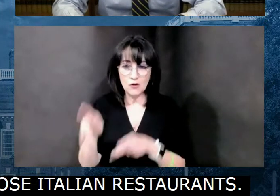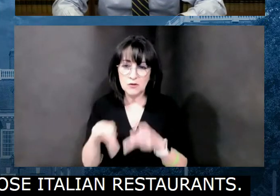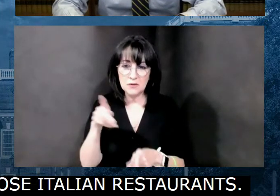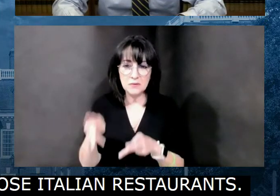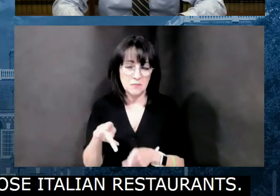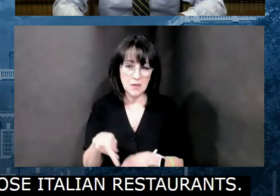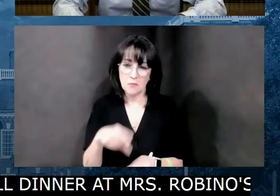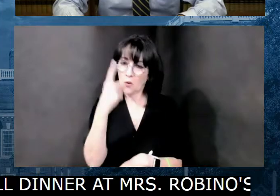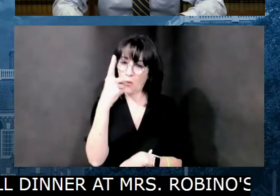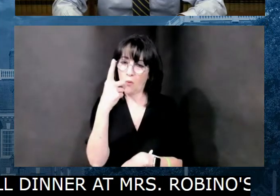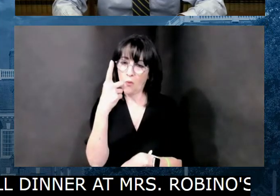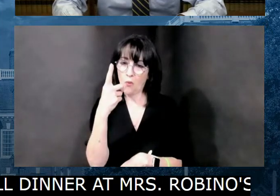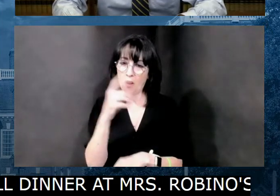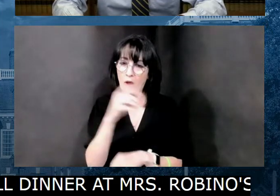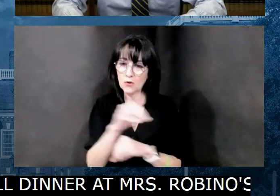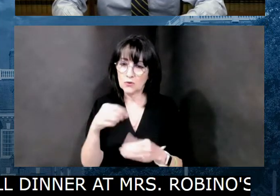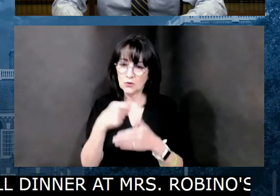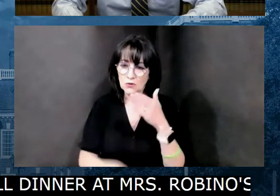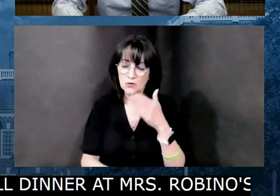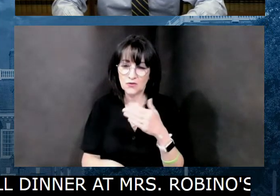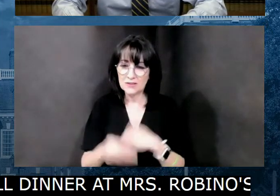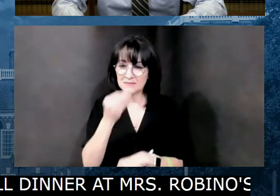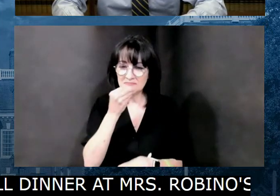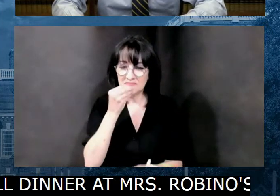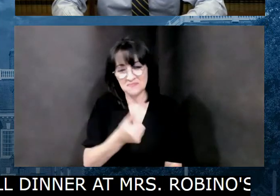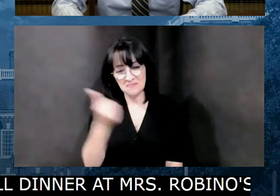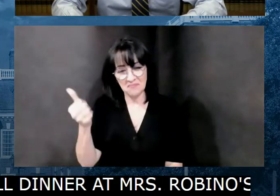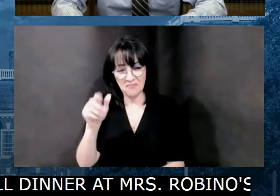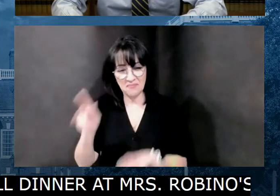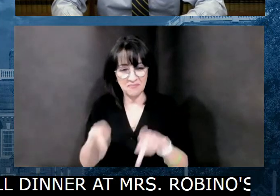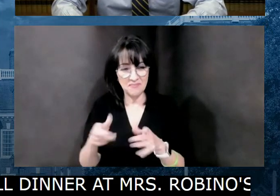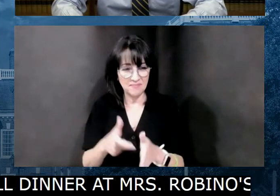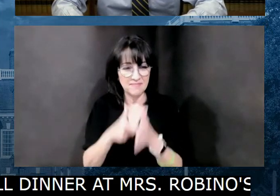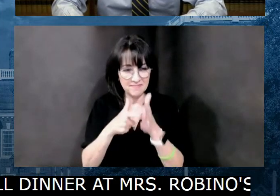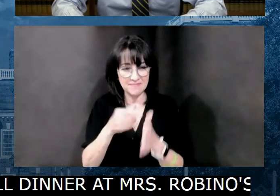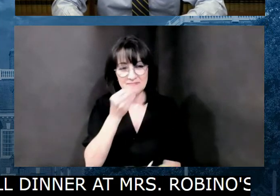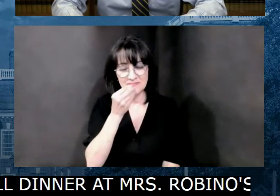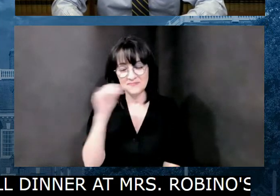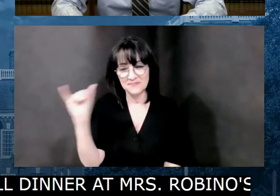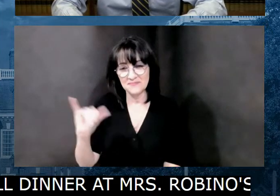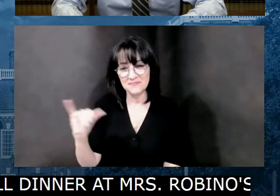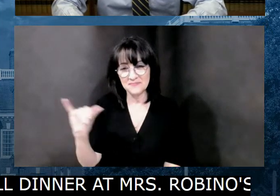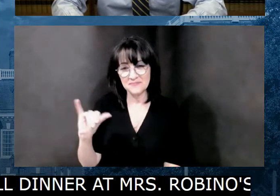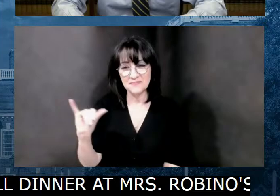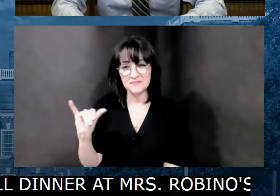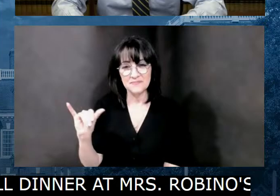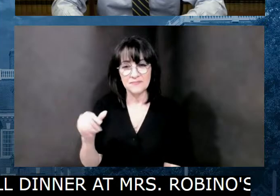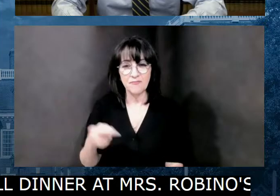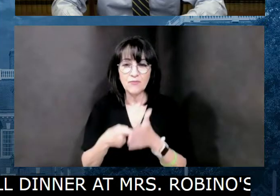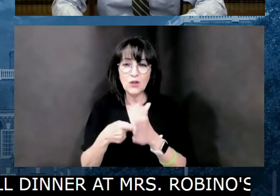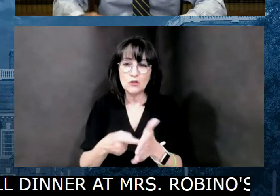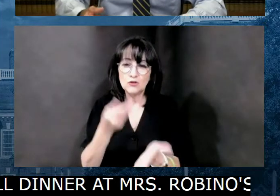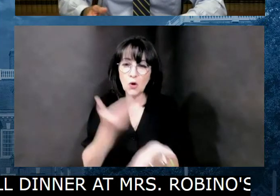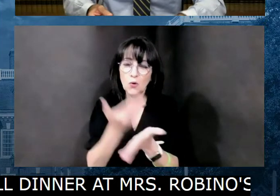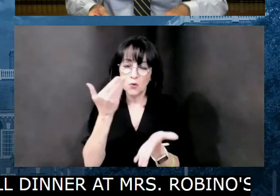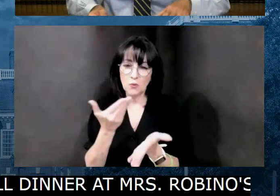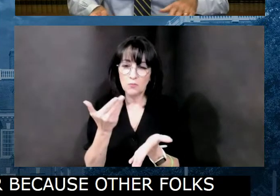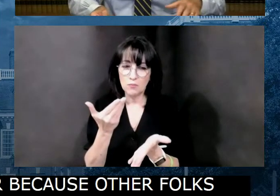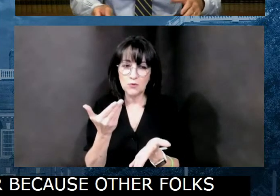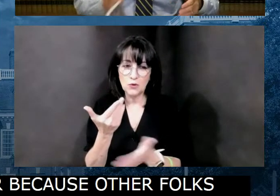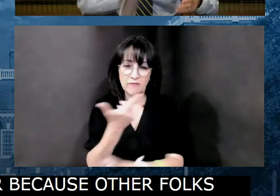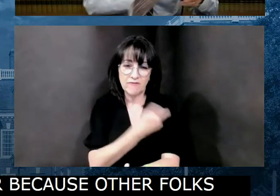dinner, so other folks got to eat too. And you got to just show your proof of vaccination. So that's a good